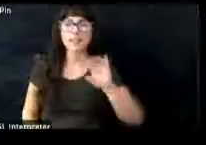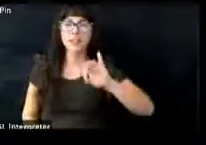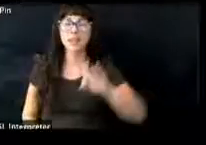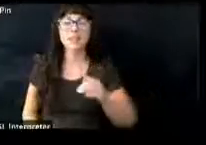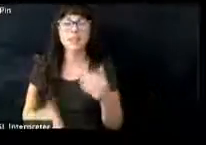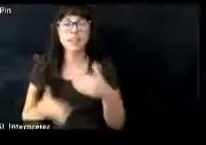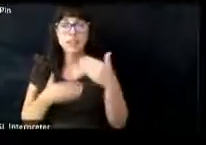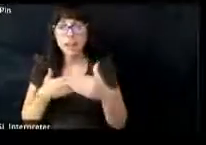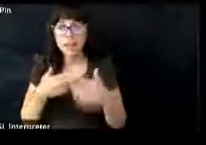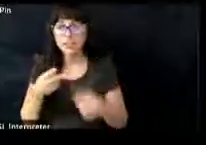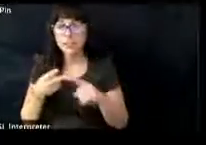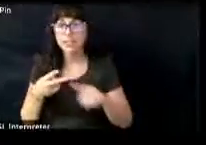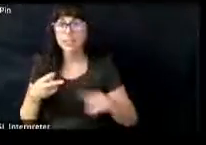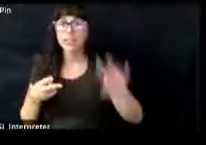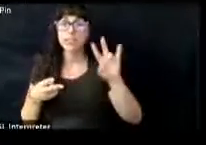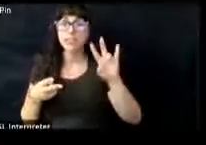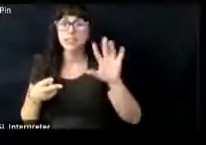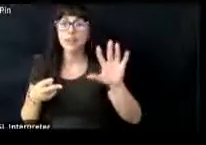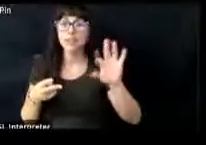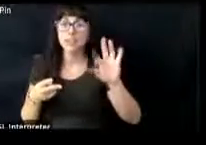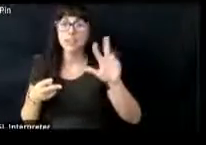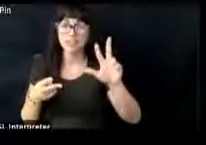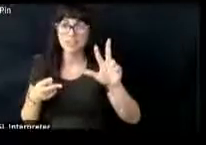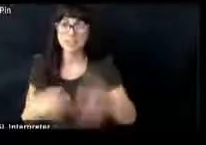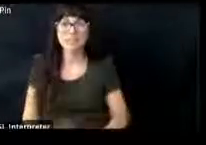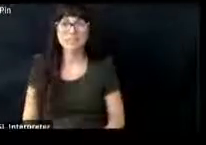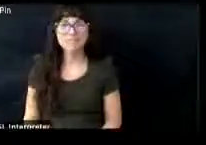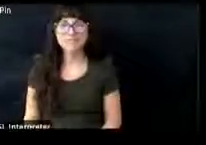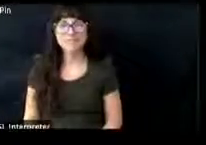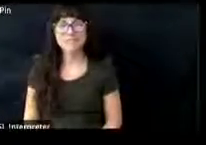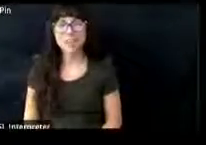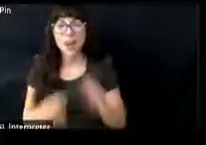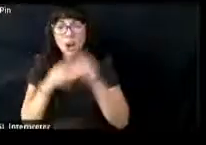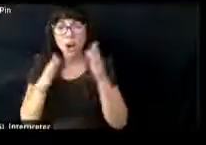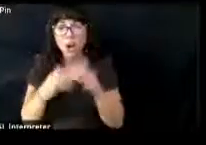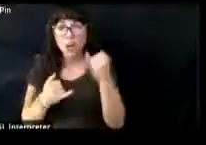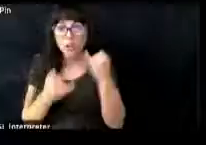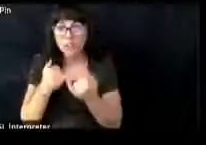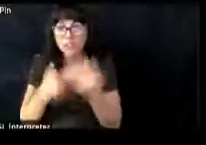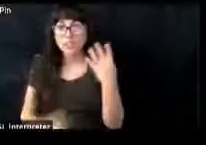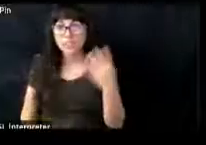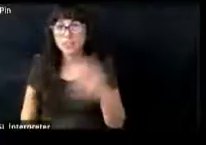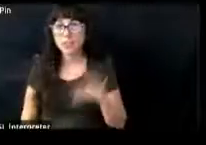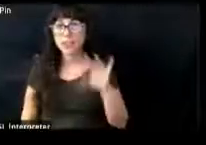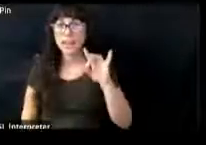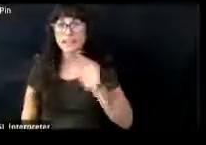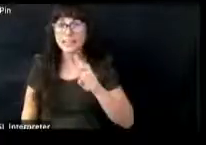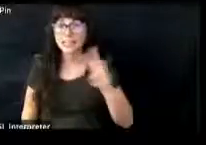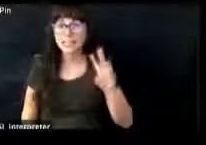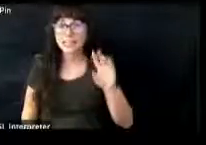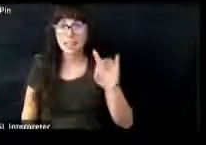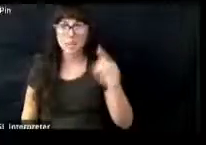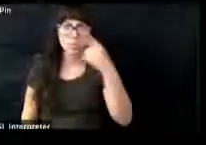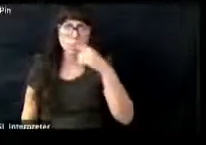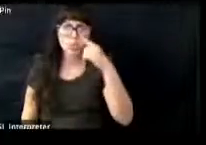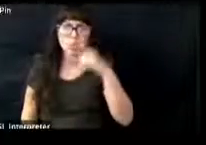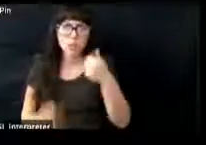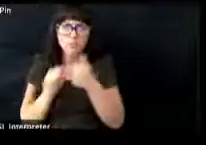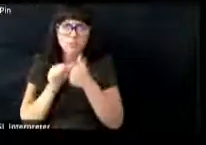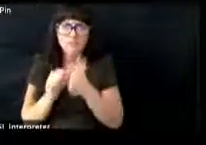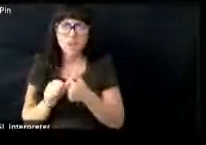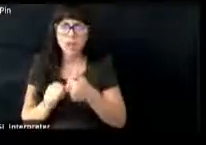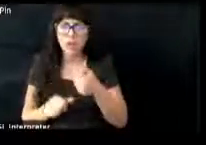caller 7593. Caller with the last 4, 8668, if you will please follow the prompts